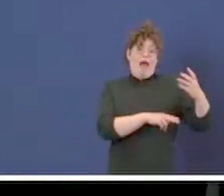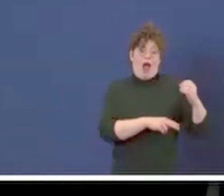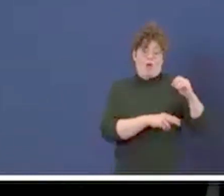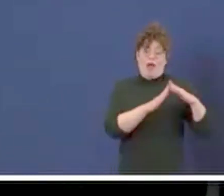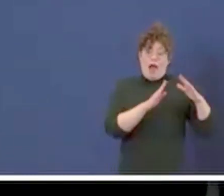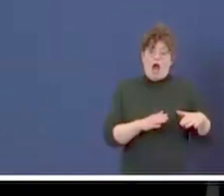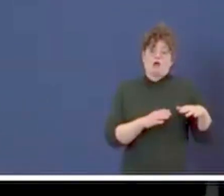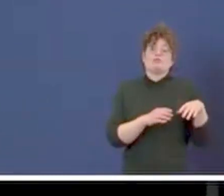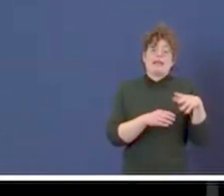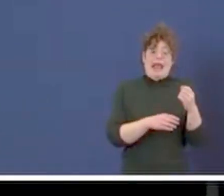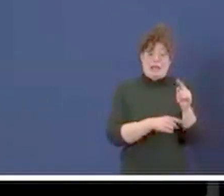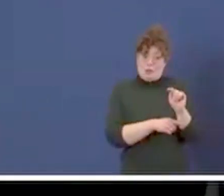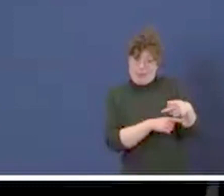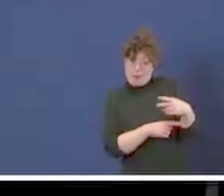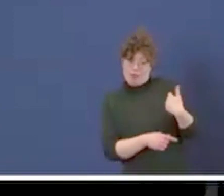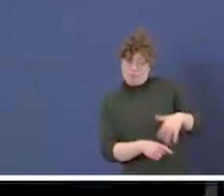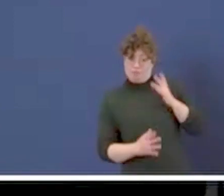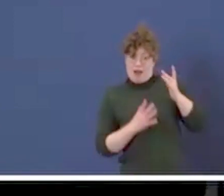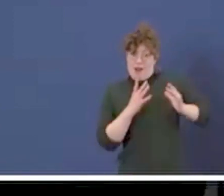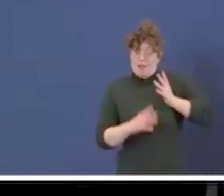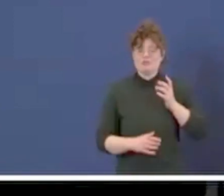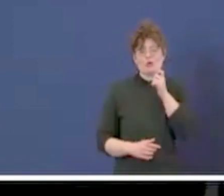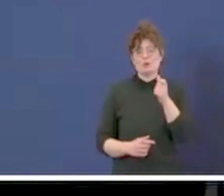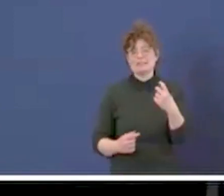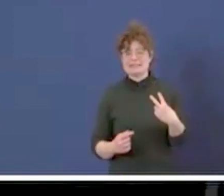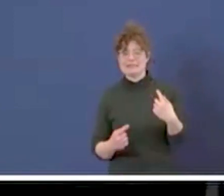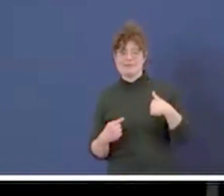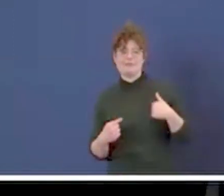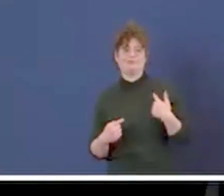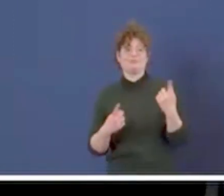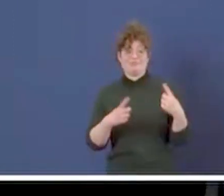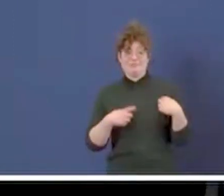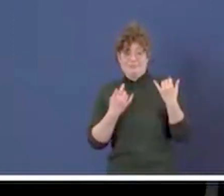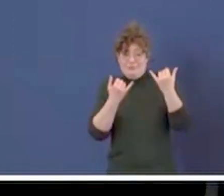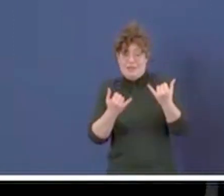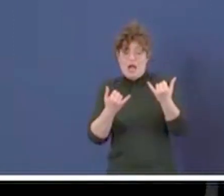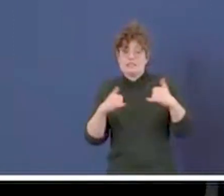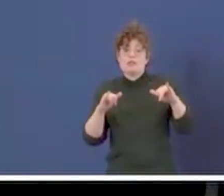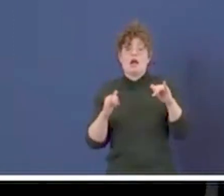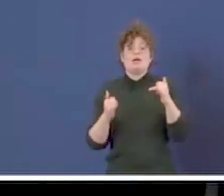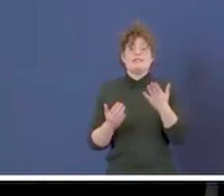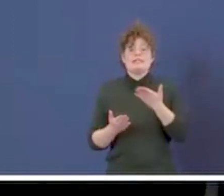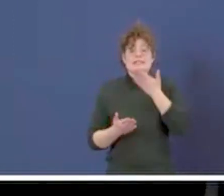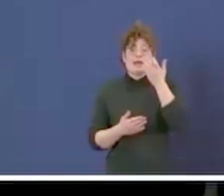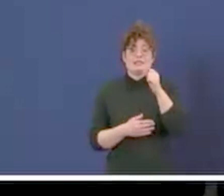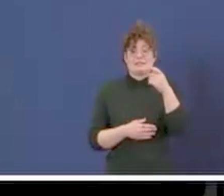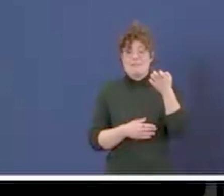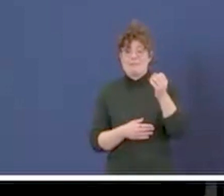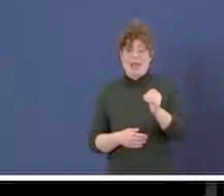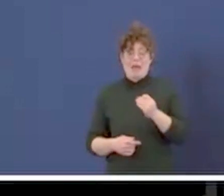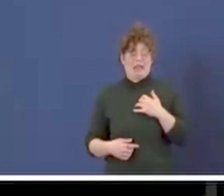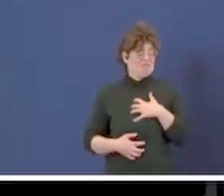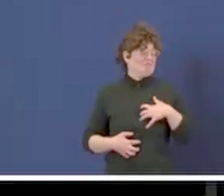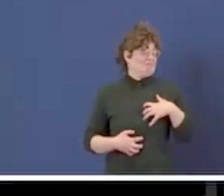toilet paper. You don't look at me and see someone who to this day, when they smell Spam frying, I get nauseous